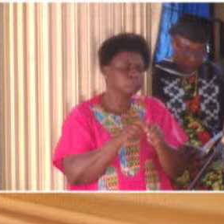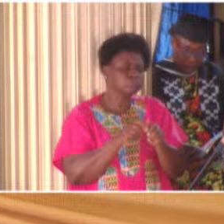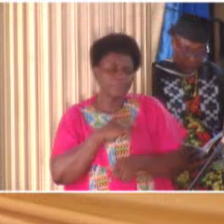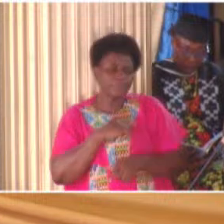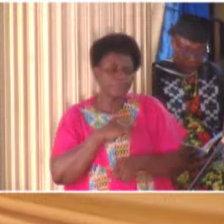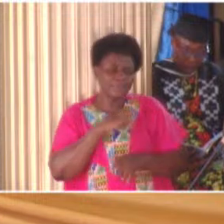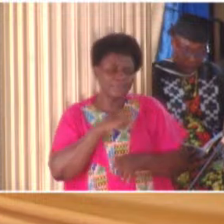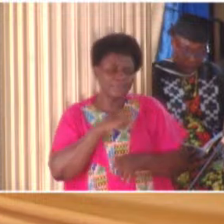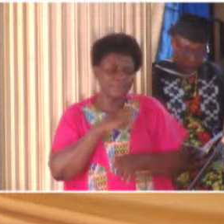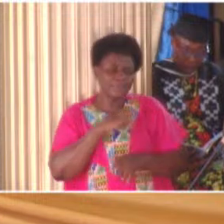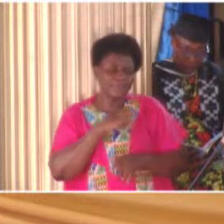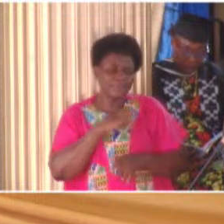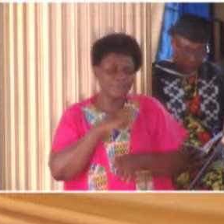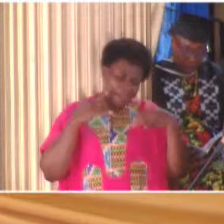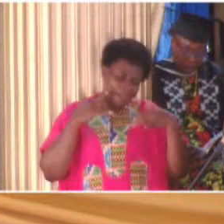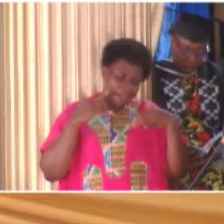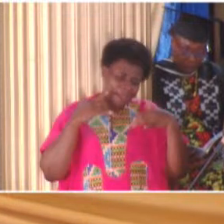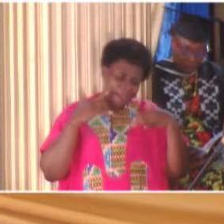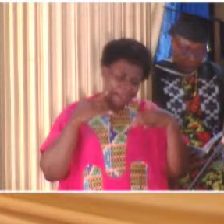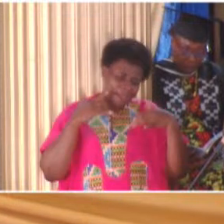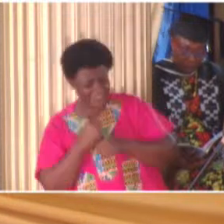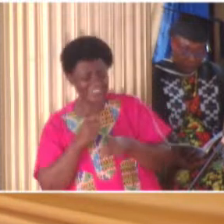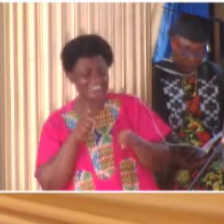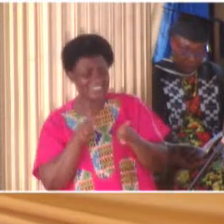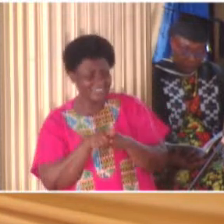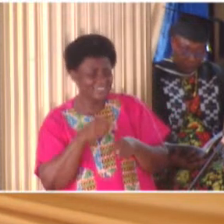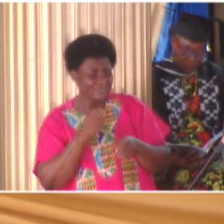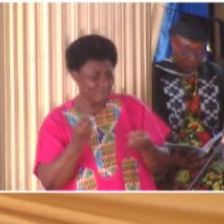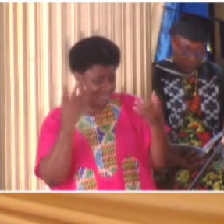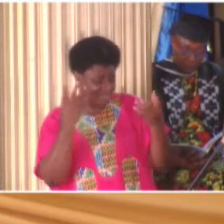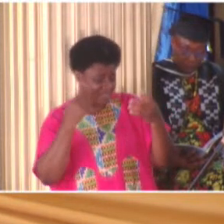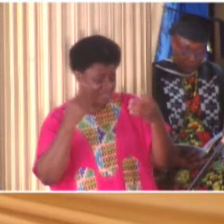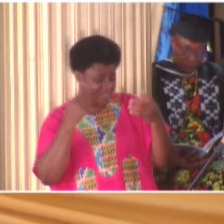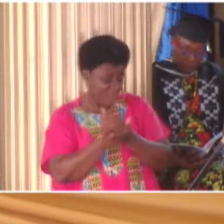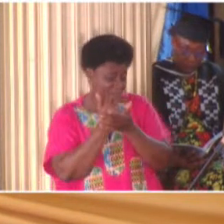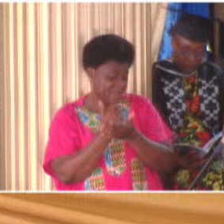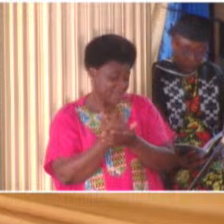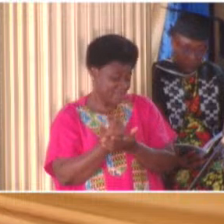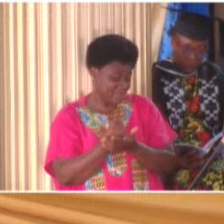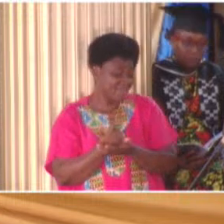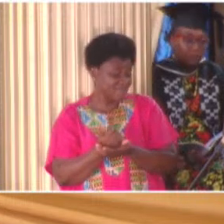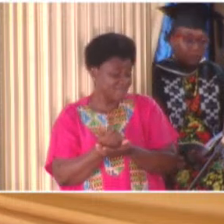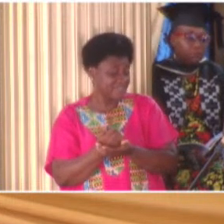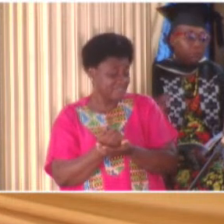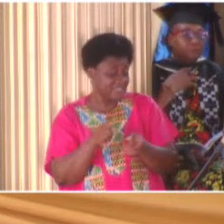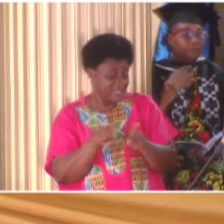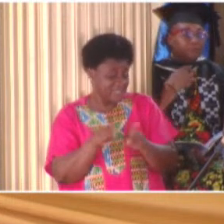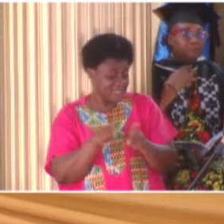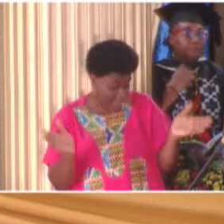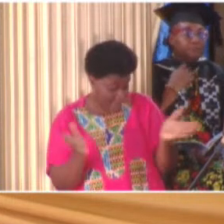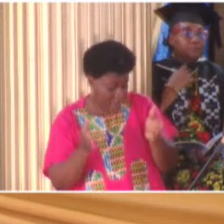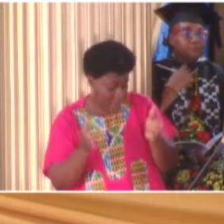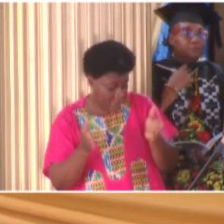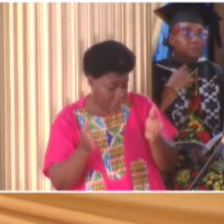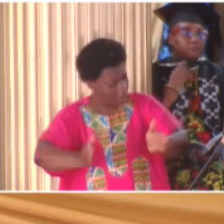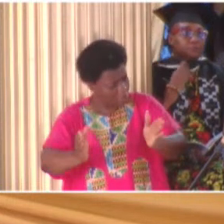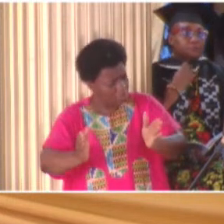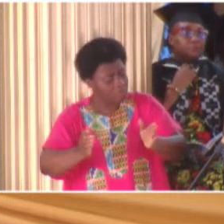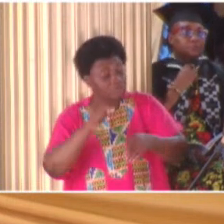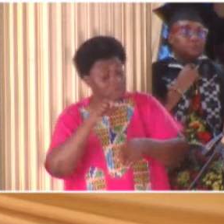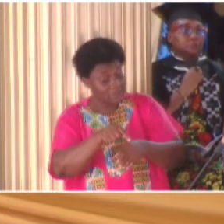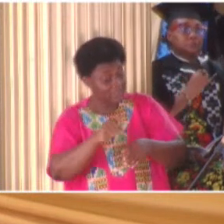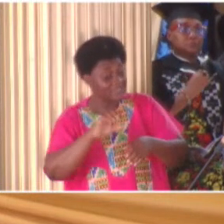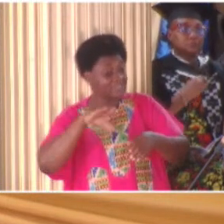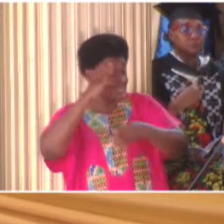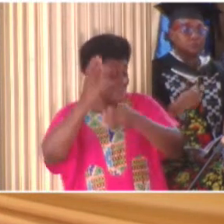and our struggles, to many others who lent a helping hand and encouraged us along the way. This